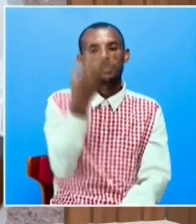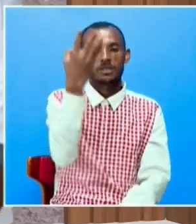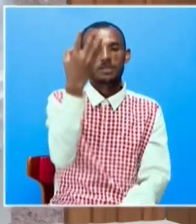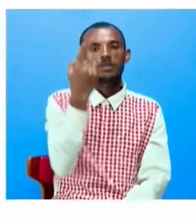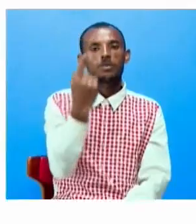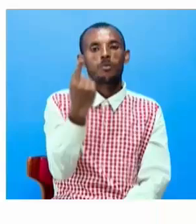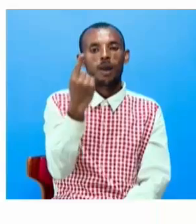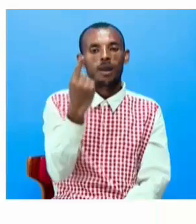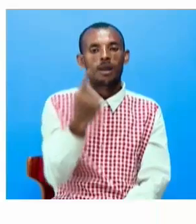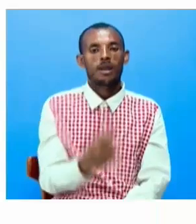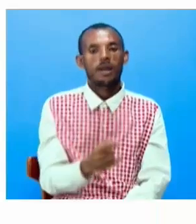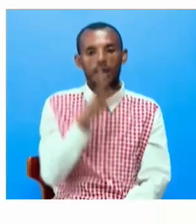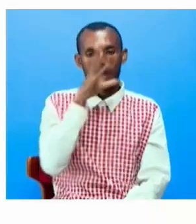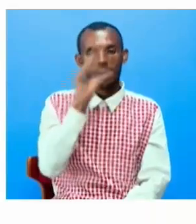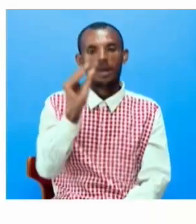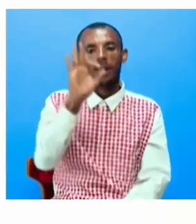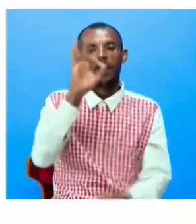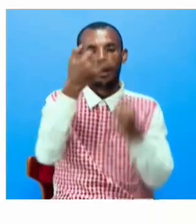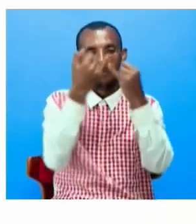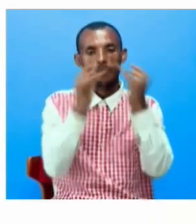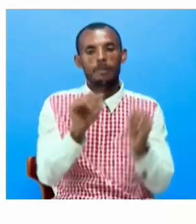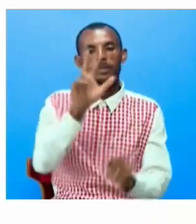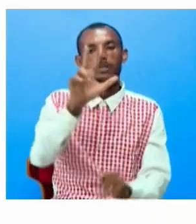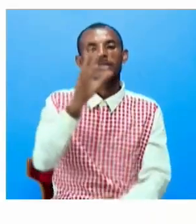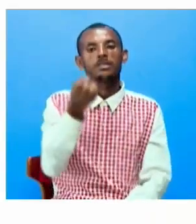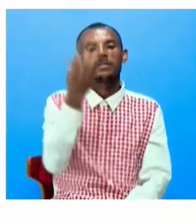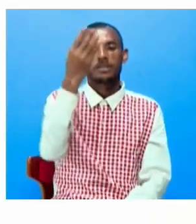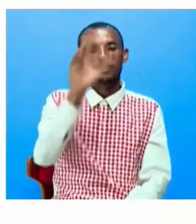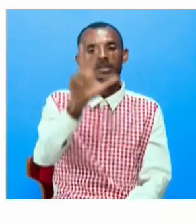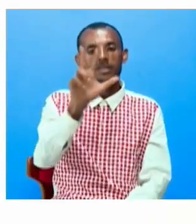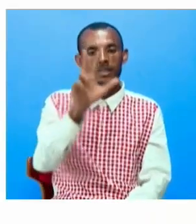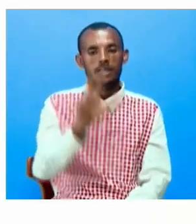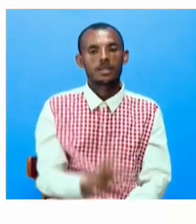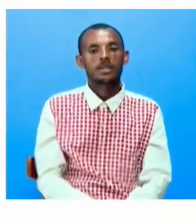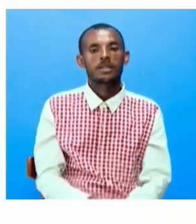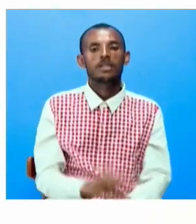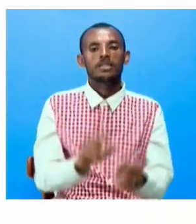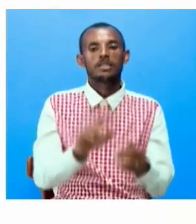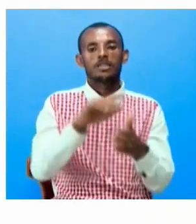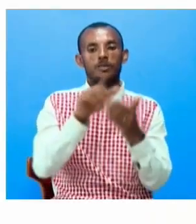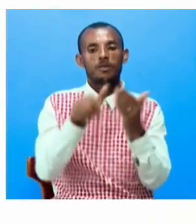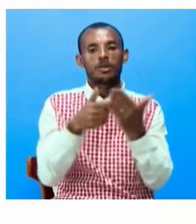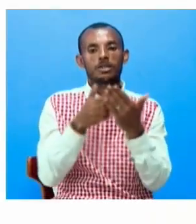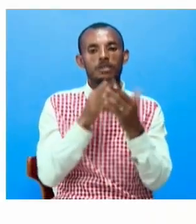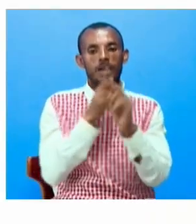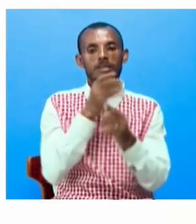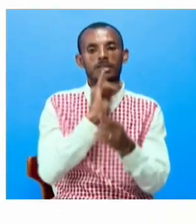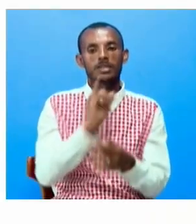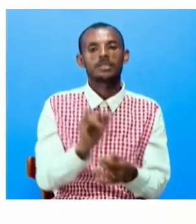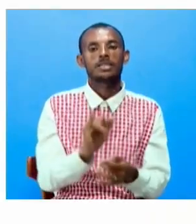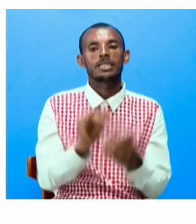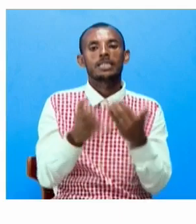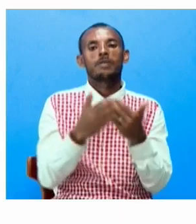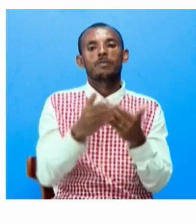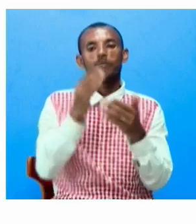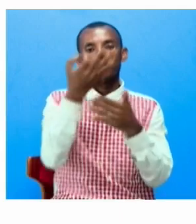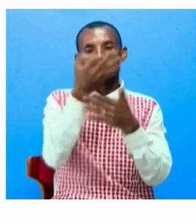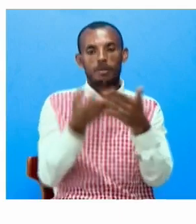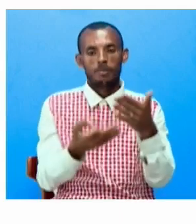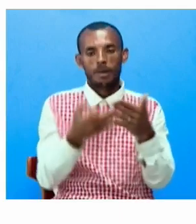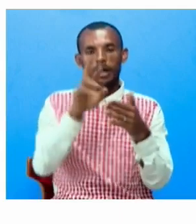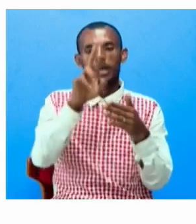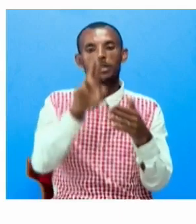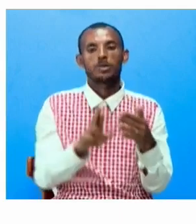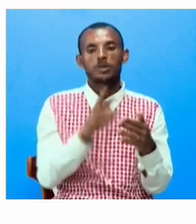by 3, it is 1. And 9 divided by 3, it is 3. Therefore, this is a simplified ratio. I can